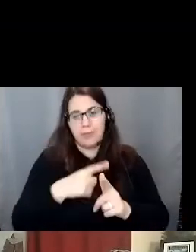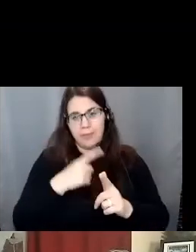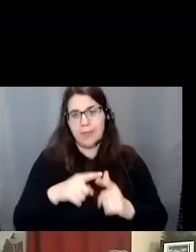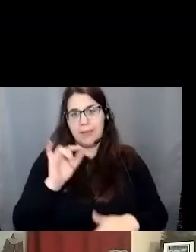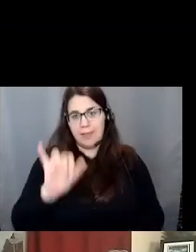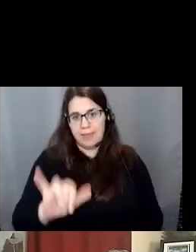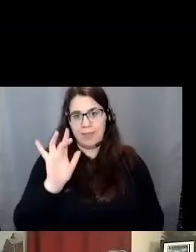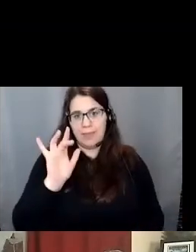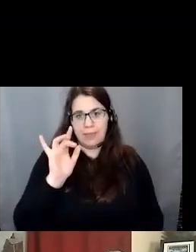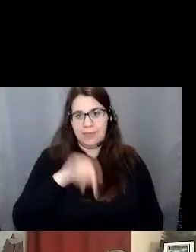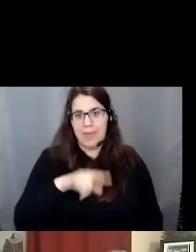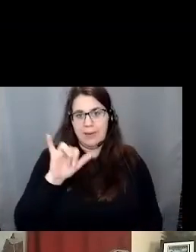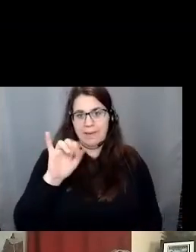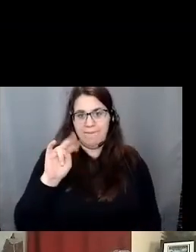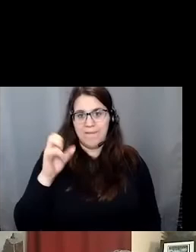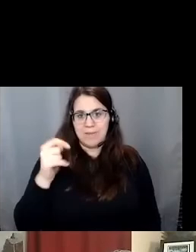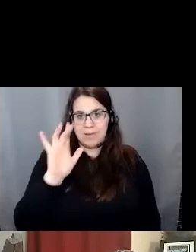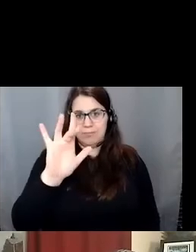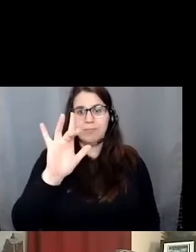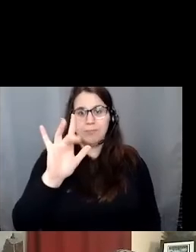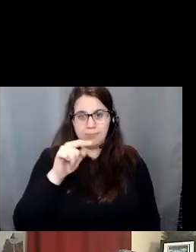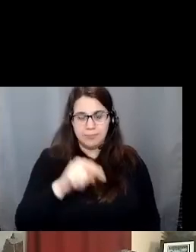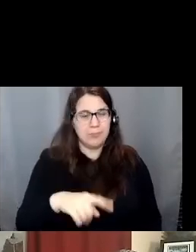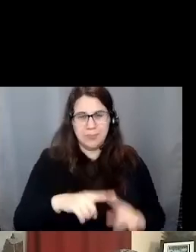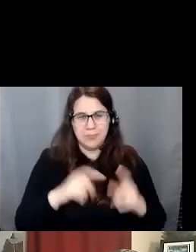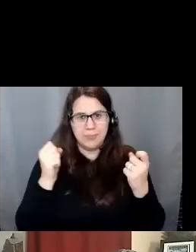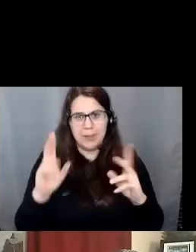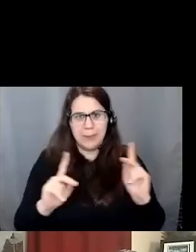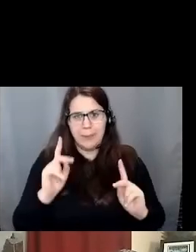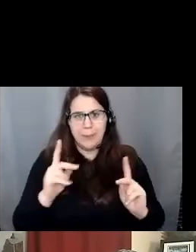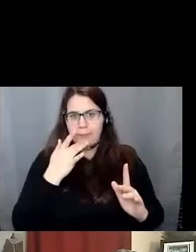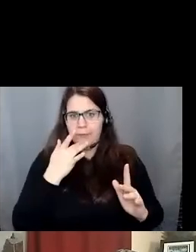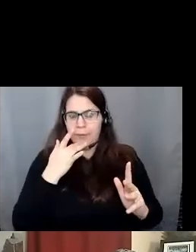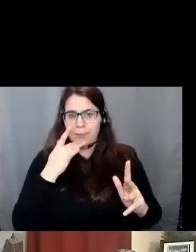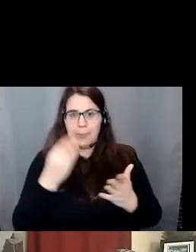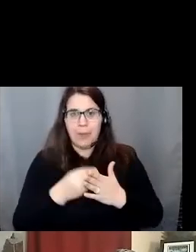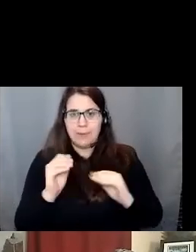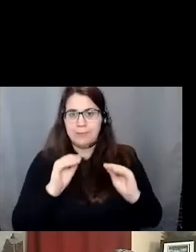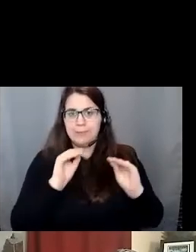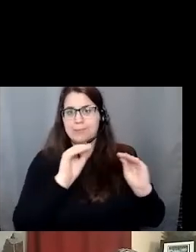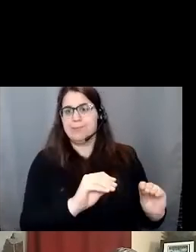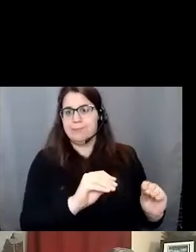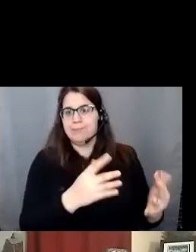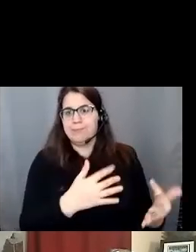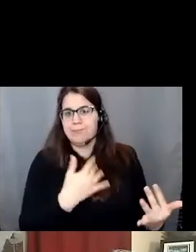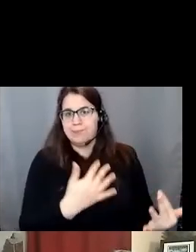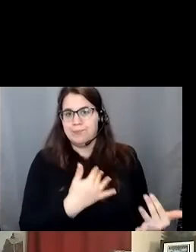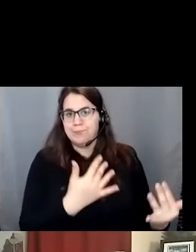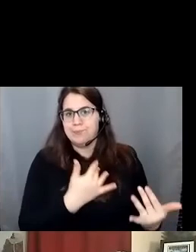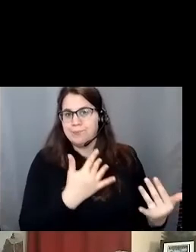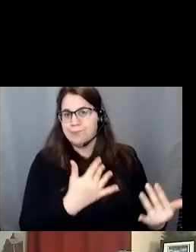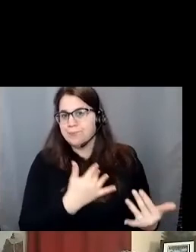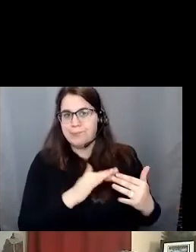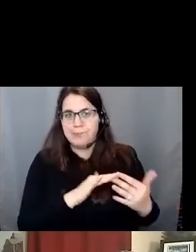to. Again, many people just kind of put the money in and let it sit there for long term and don't really disturb it.